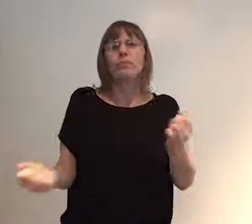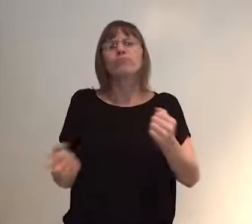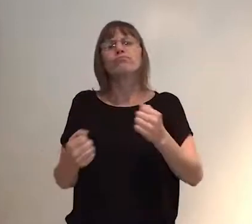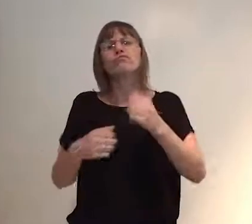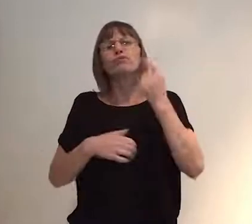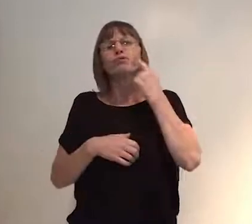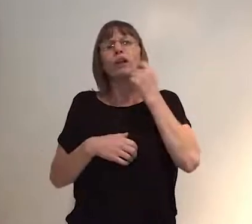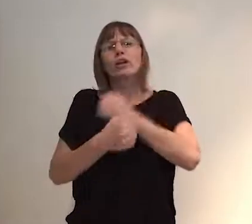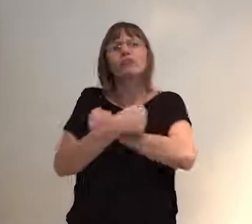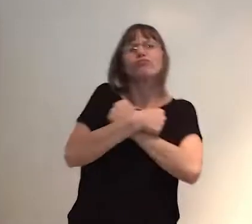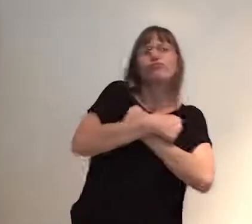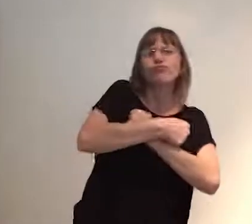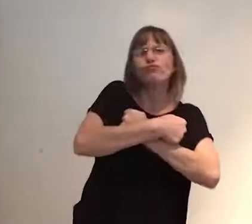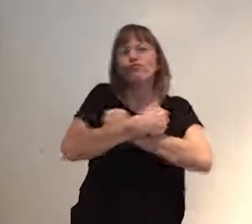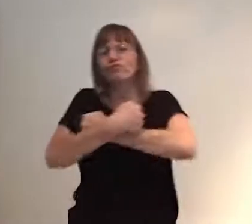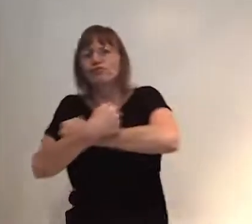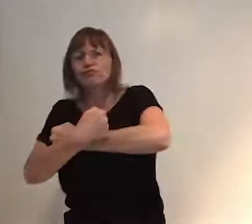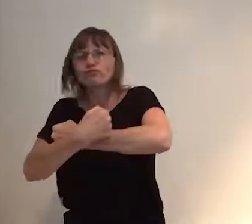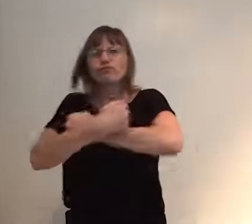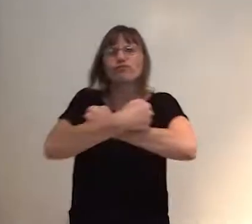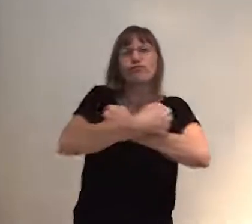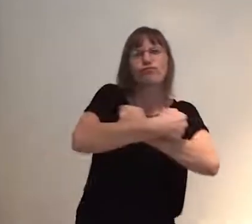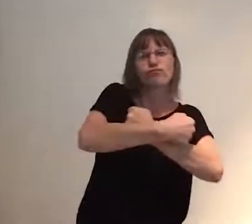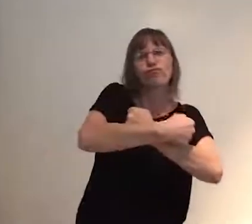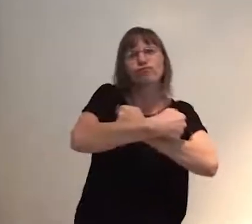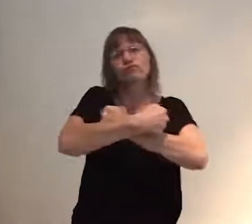yourself a little gentle rock from side to side.